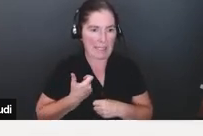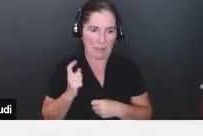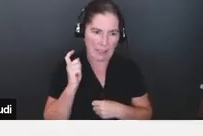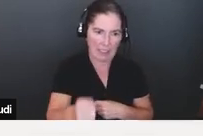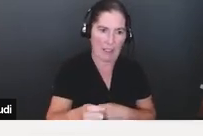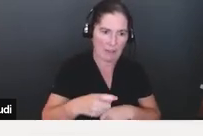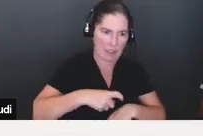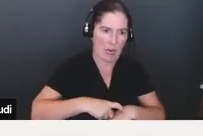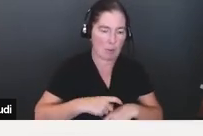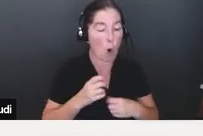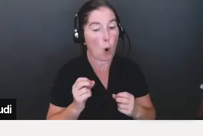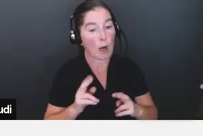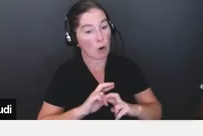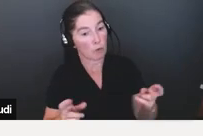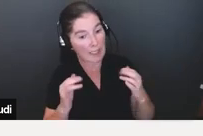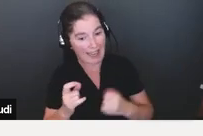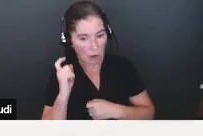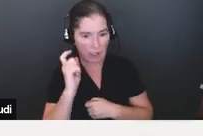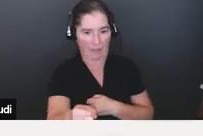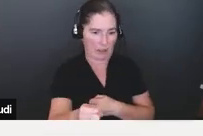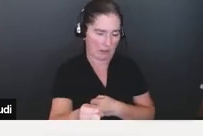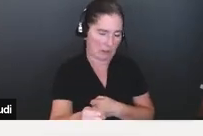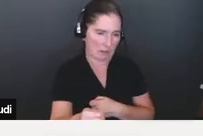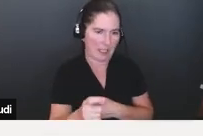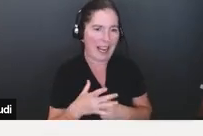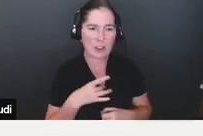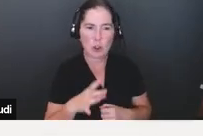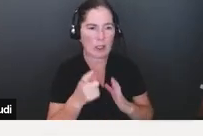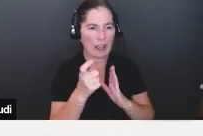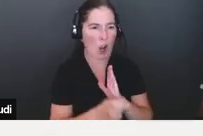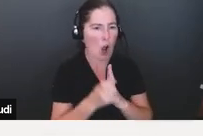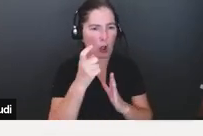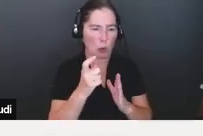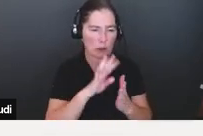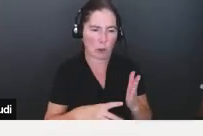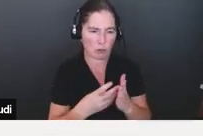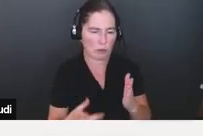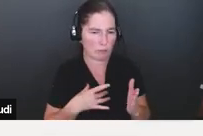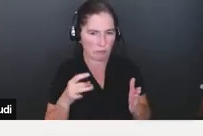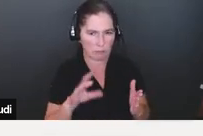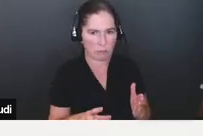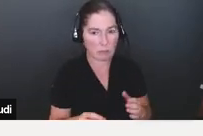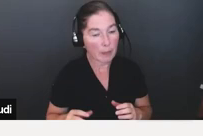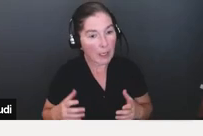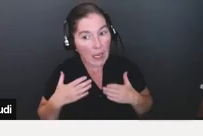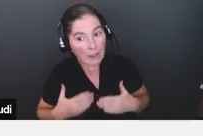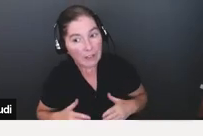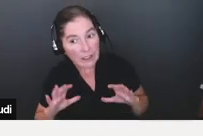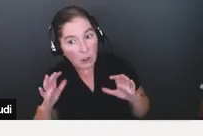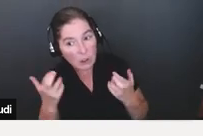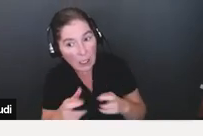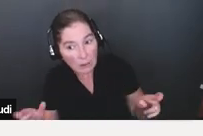in the moment when they're appropriate for students. I found that in the physical classroom, I could never control when the fire alarm went